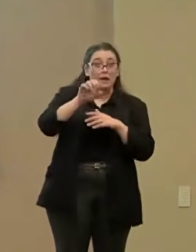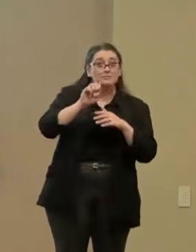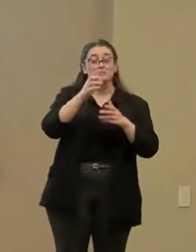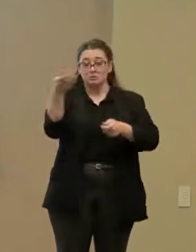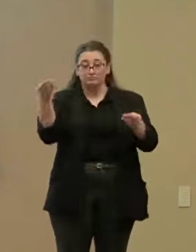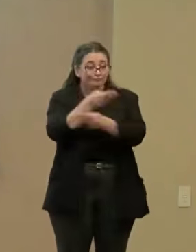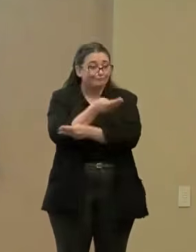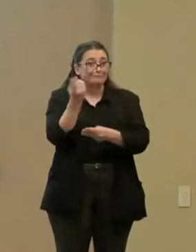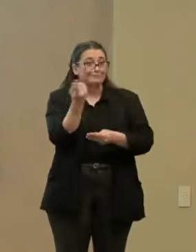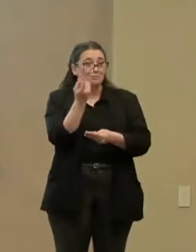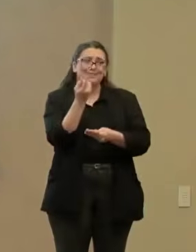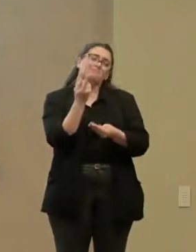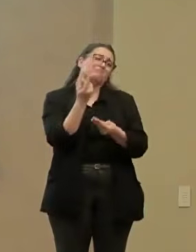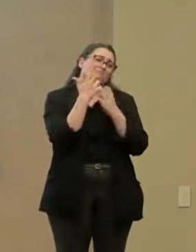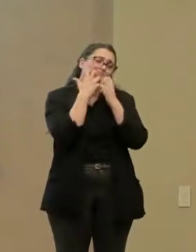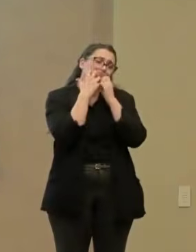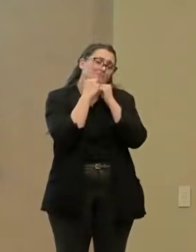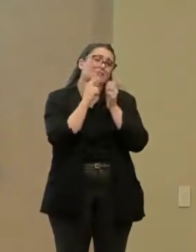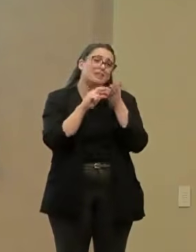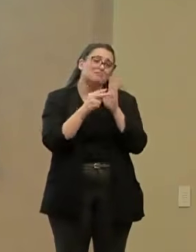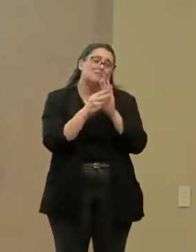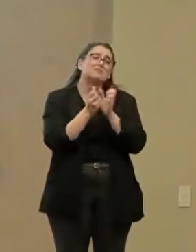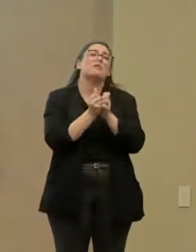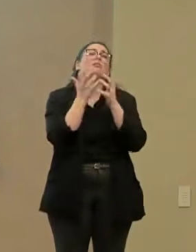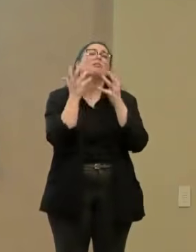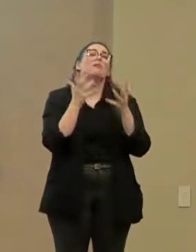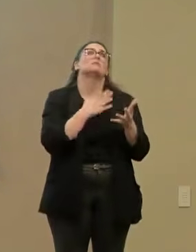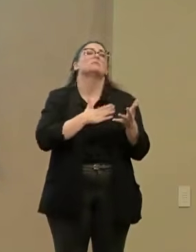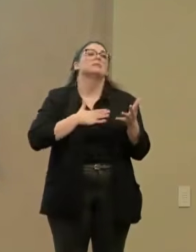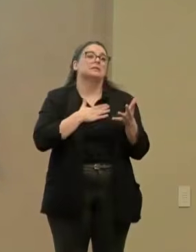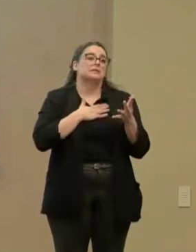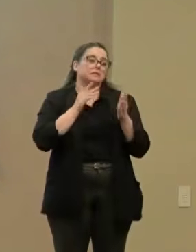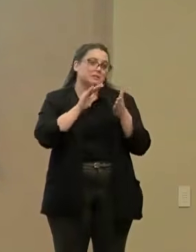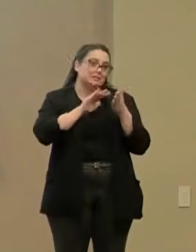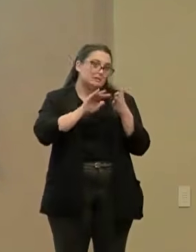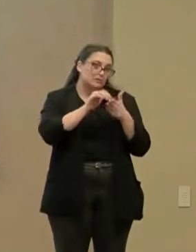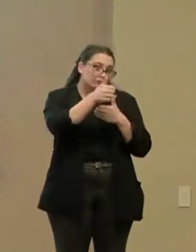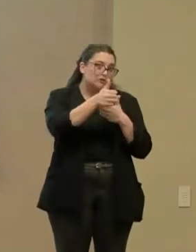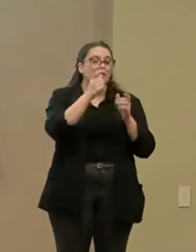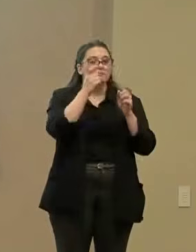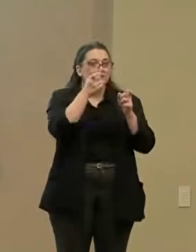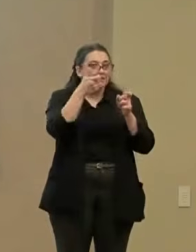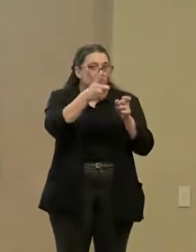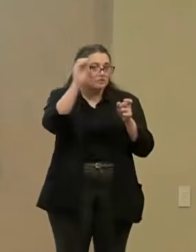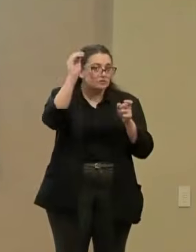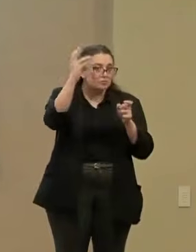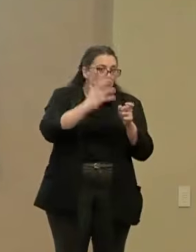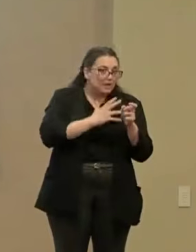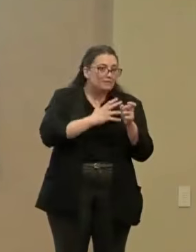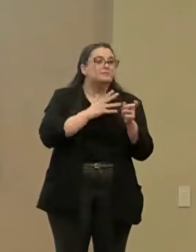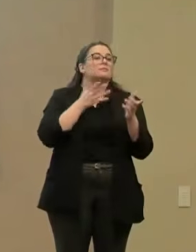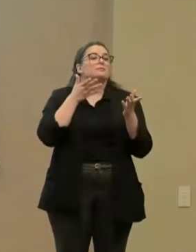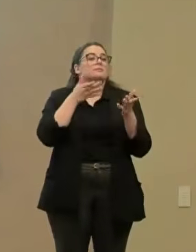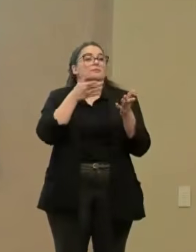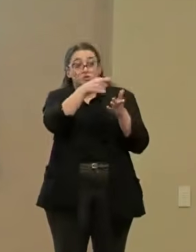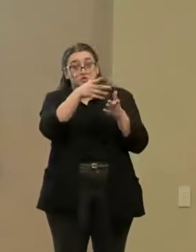something. But that means a lot. So please give yourself some grace. You are being there for her. You are getting her the cup of water so